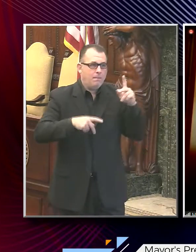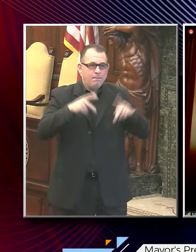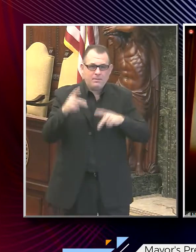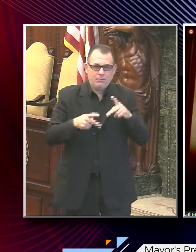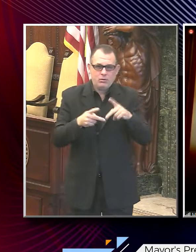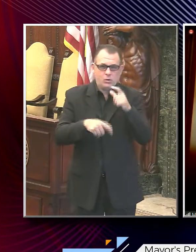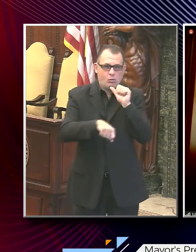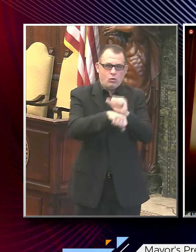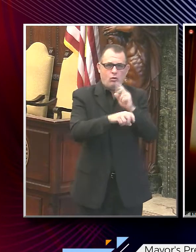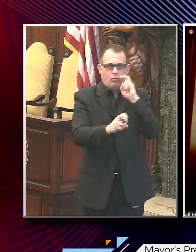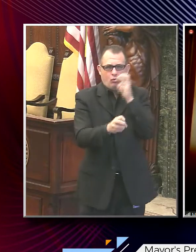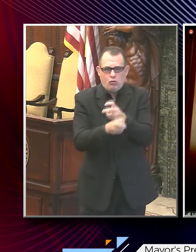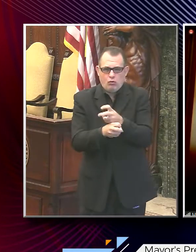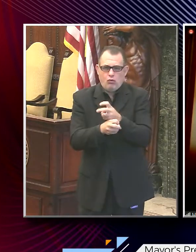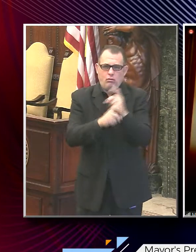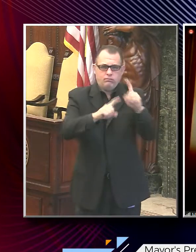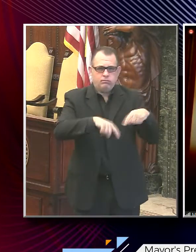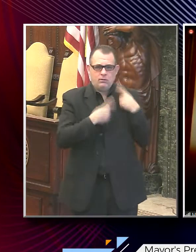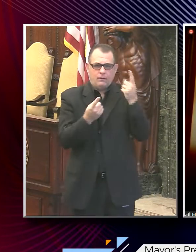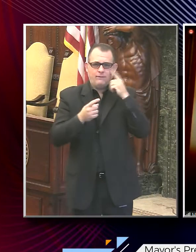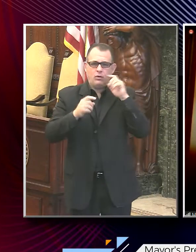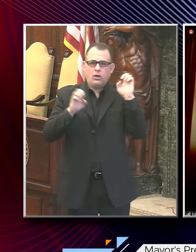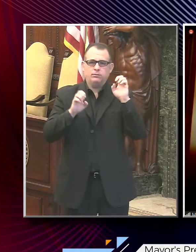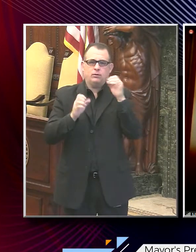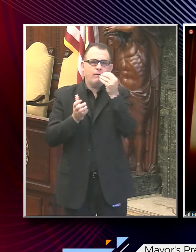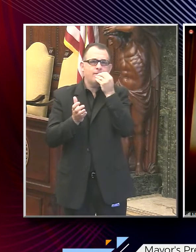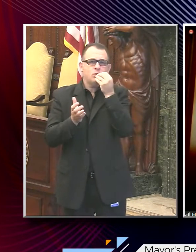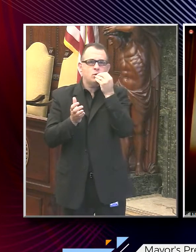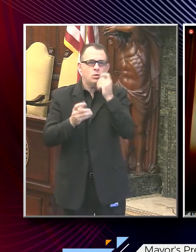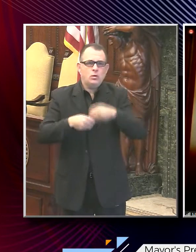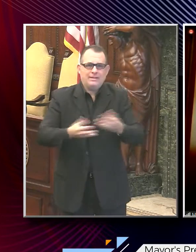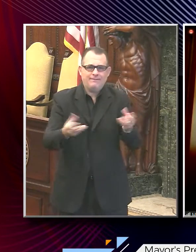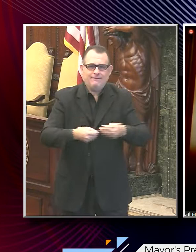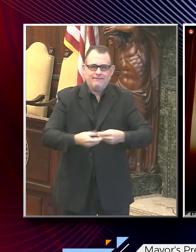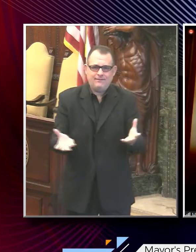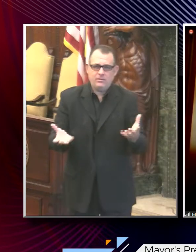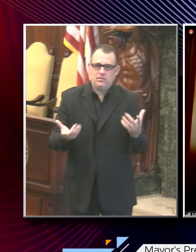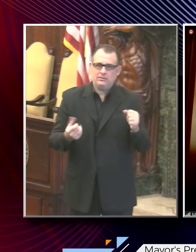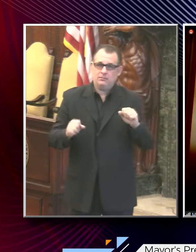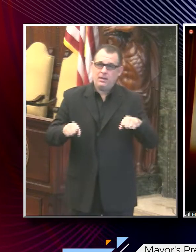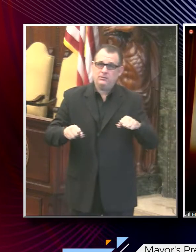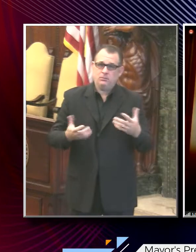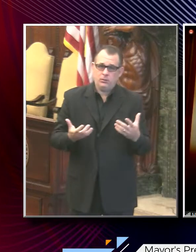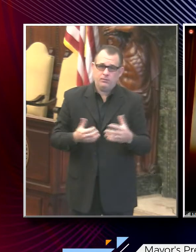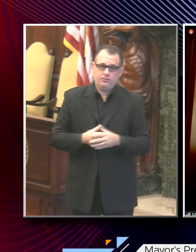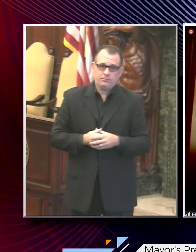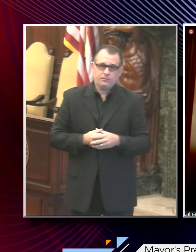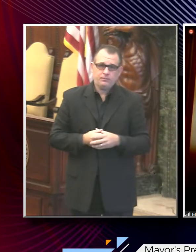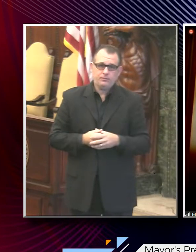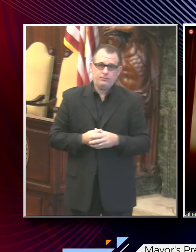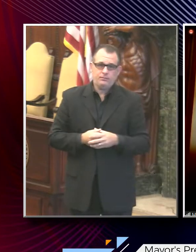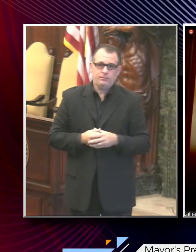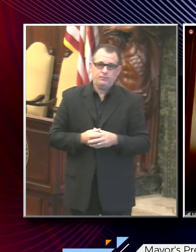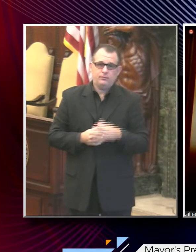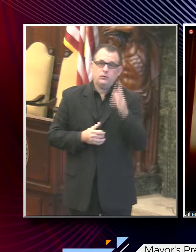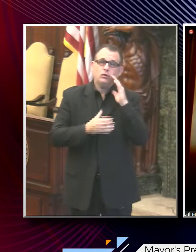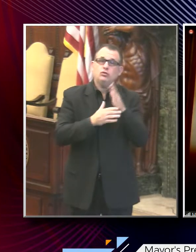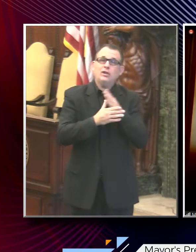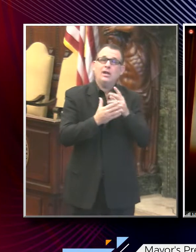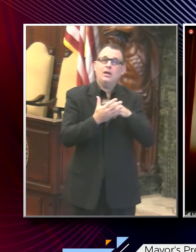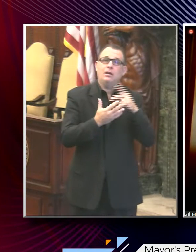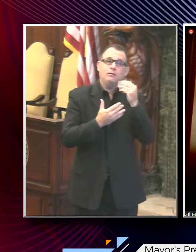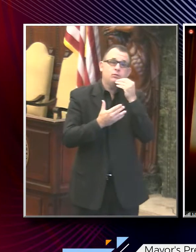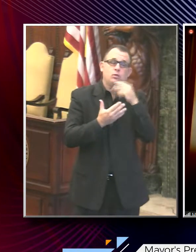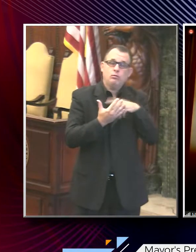this emergency food response possible. Special thanks to the Share Food Program, Philabundance, and the 40 community-based organizations